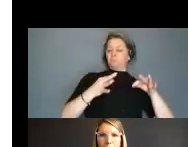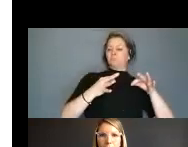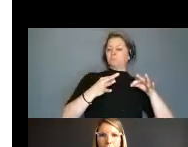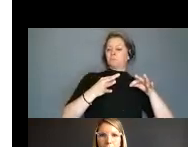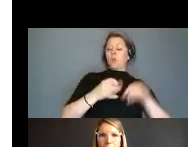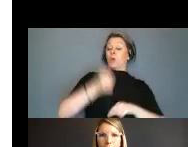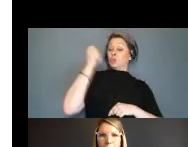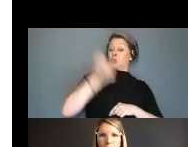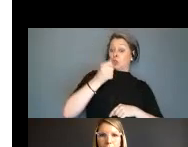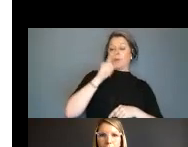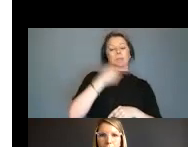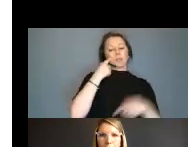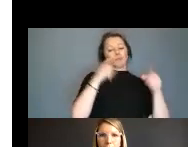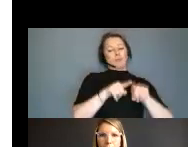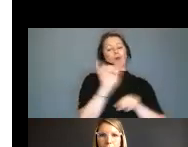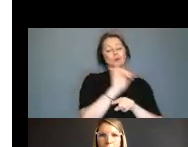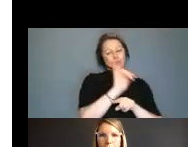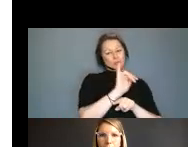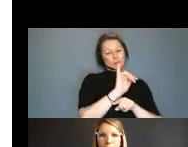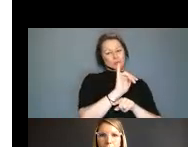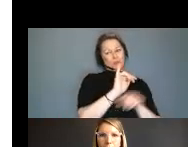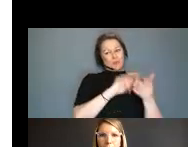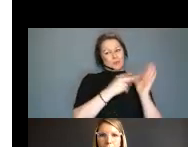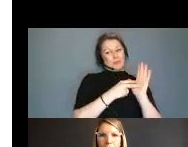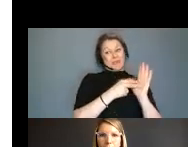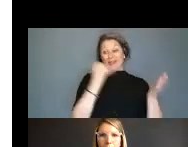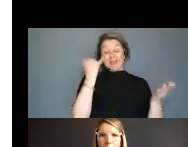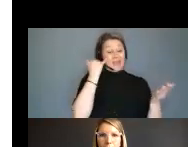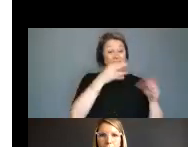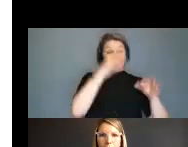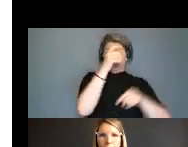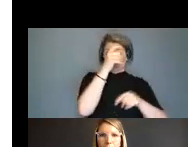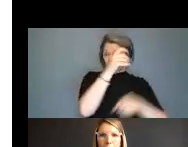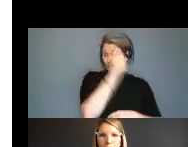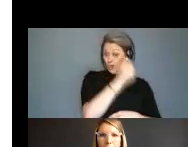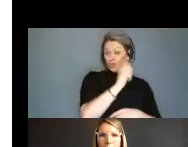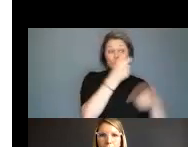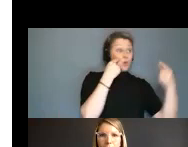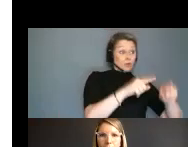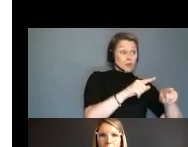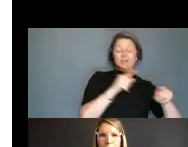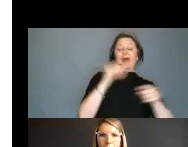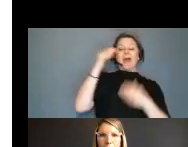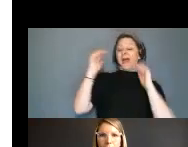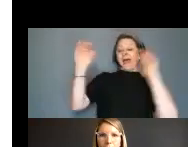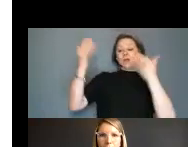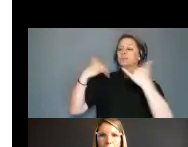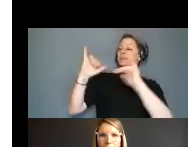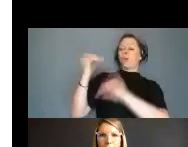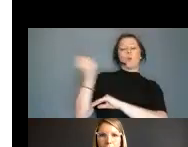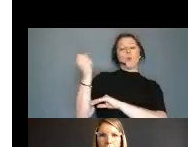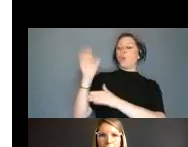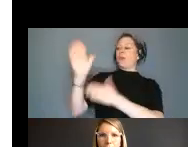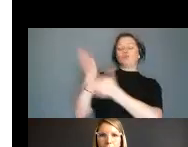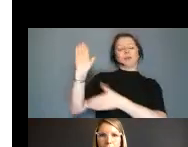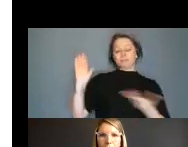that, that adult still has that decision-making right. So as you can probably imagine, that's good